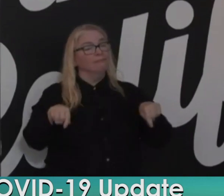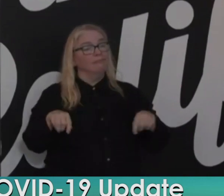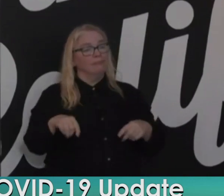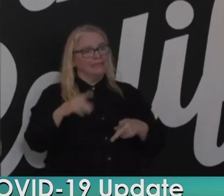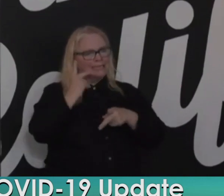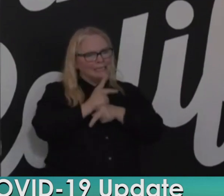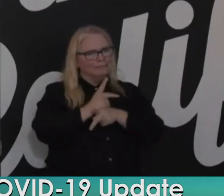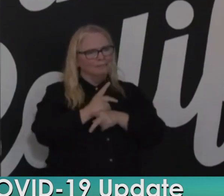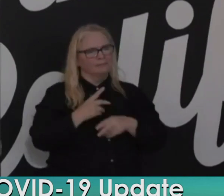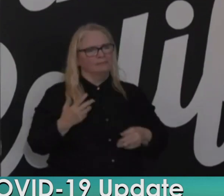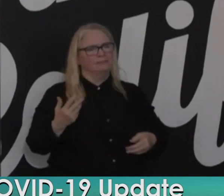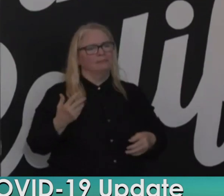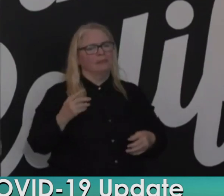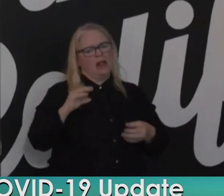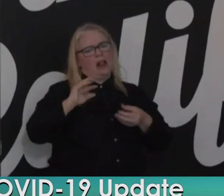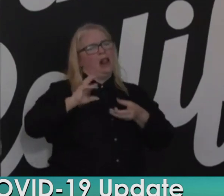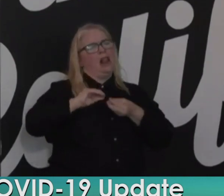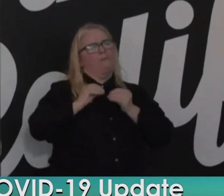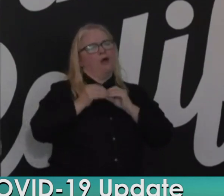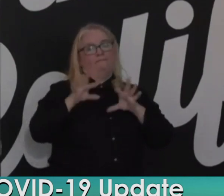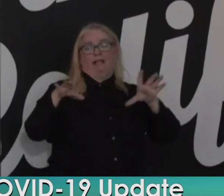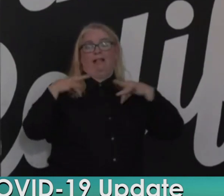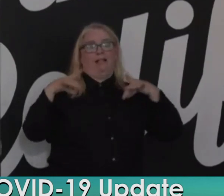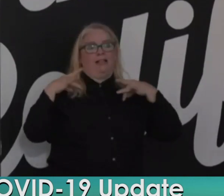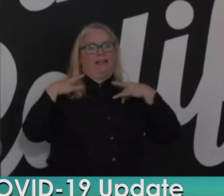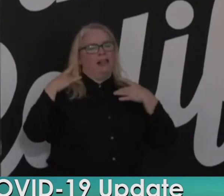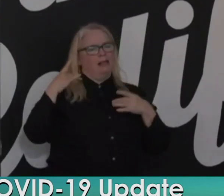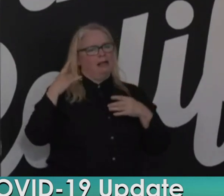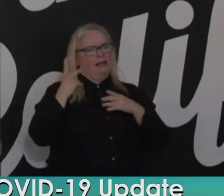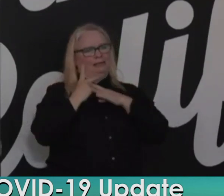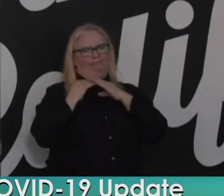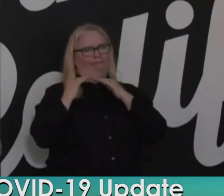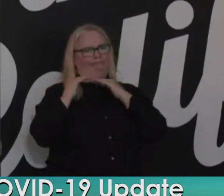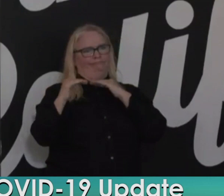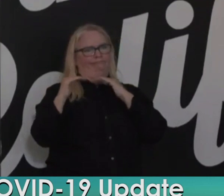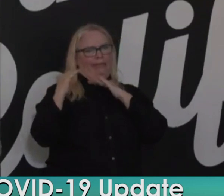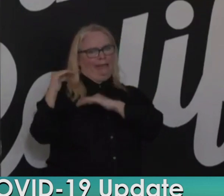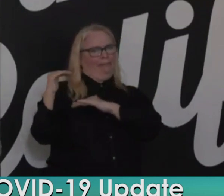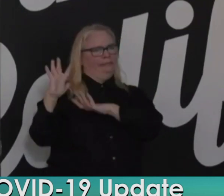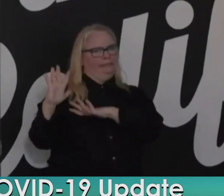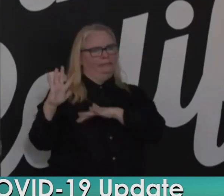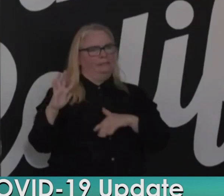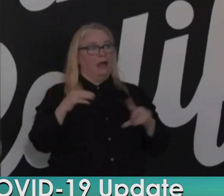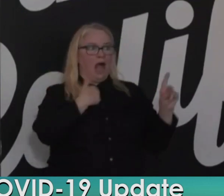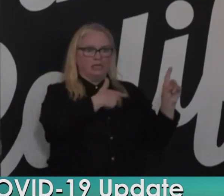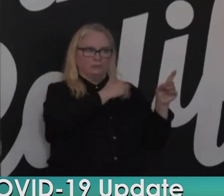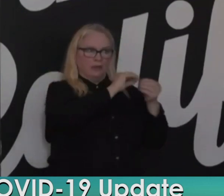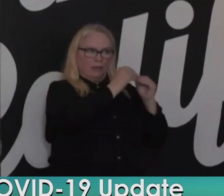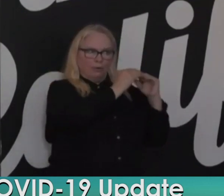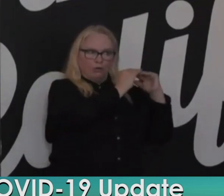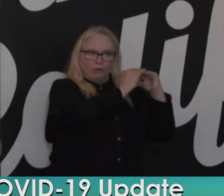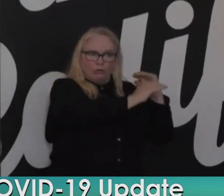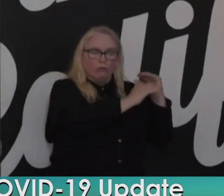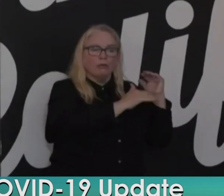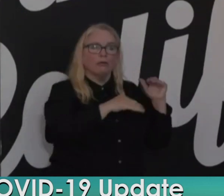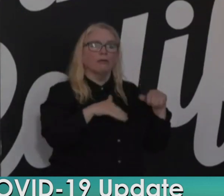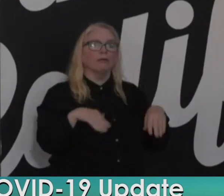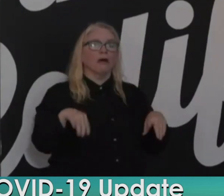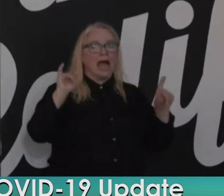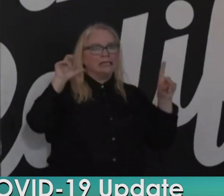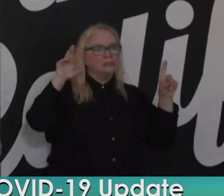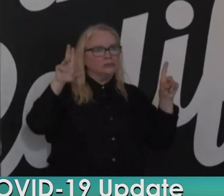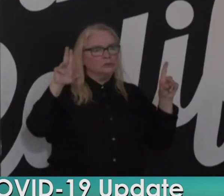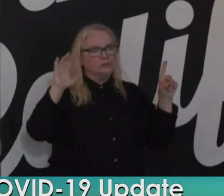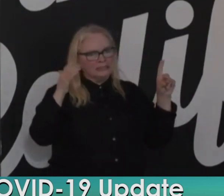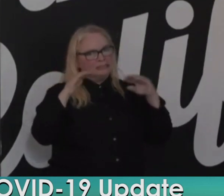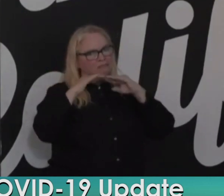of positives, hospitalization, people vulnerable in our ICUs in a stable place compared to many other parts of this country. And I just